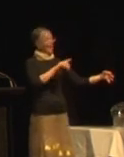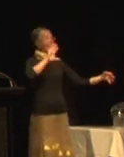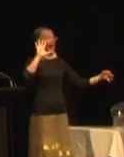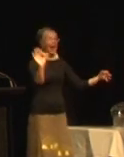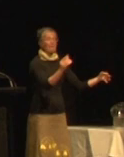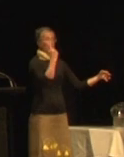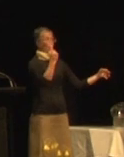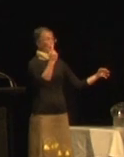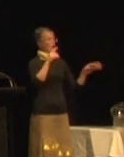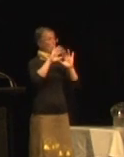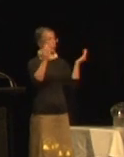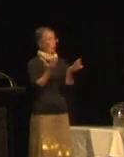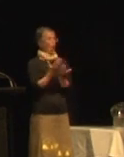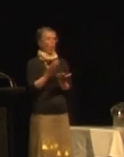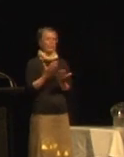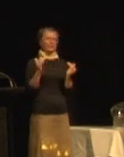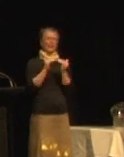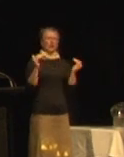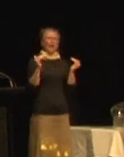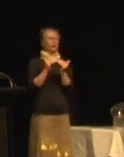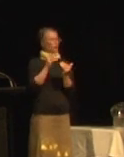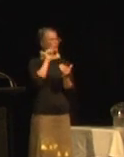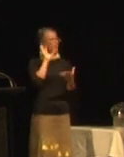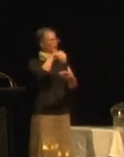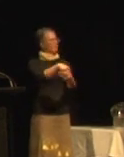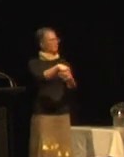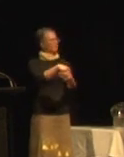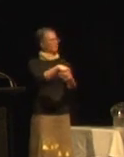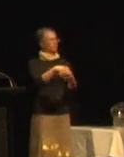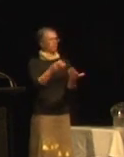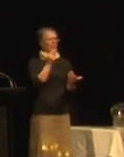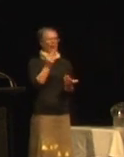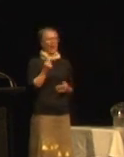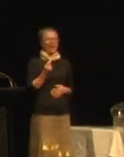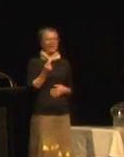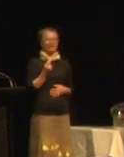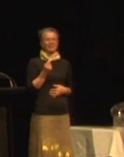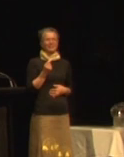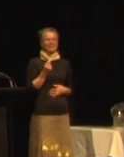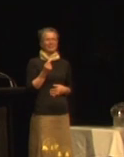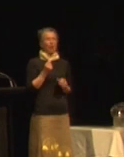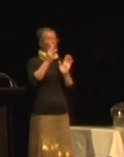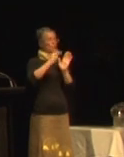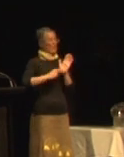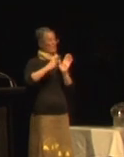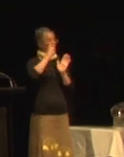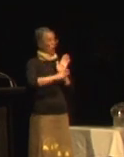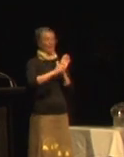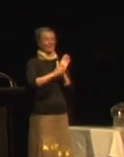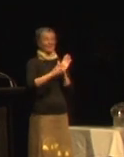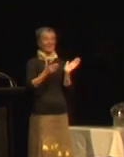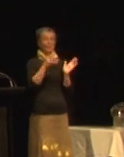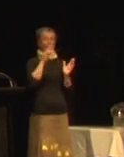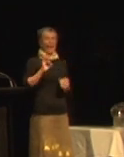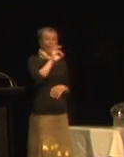of this, to contribute to it. Read Write. It's a digital conference, right? Remember Read Write? Read Write. To contribute, to